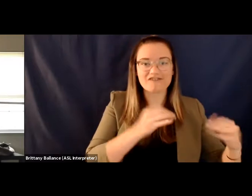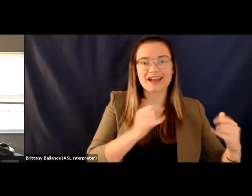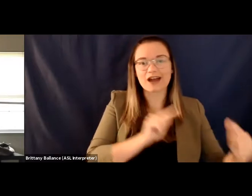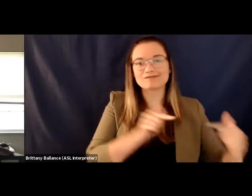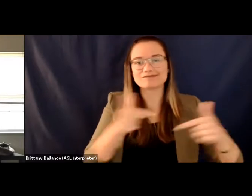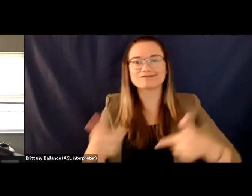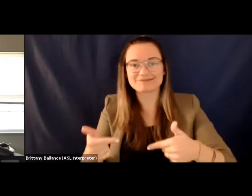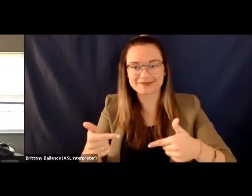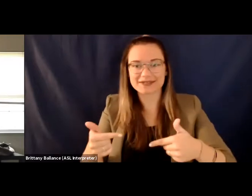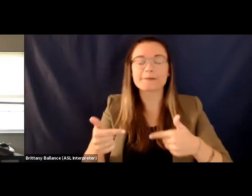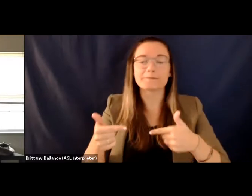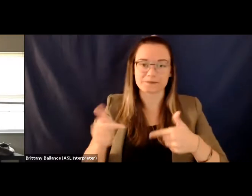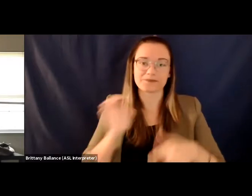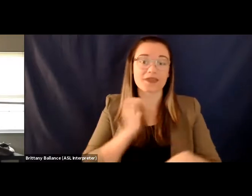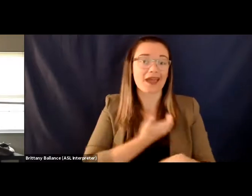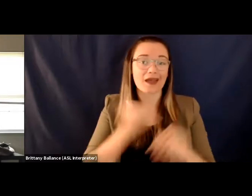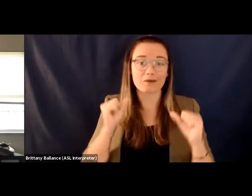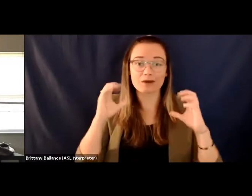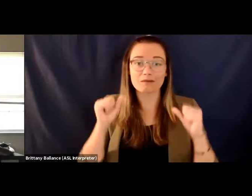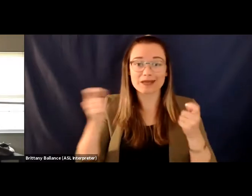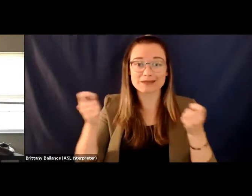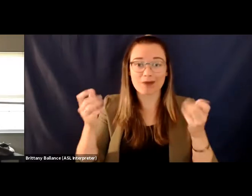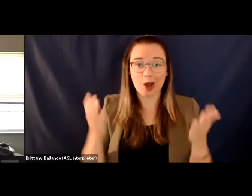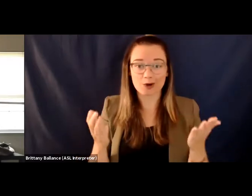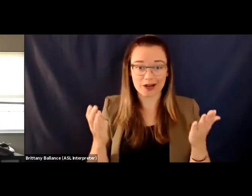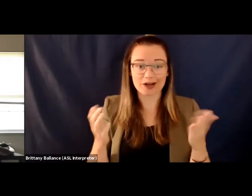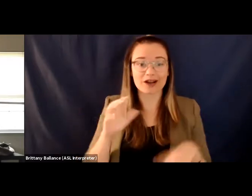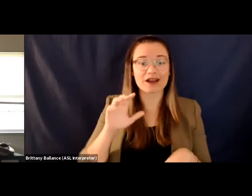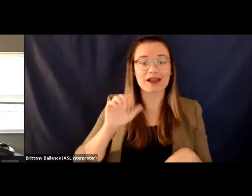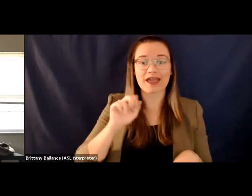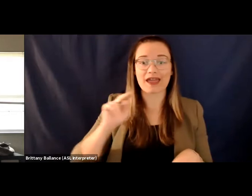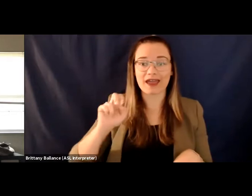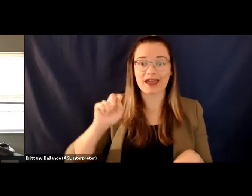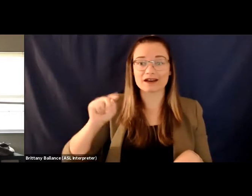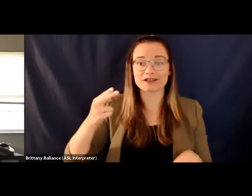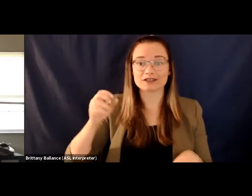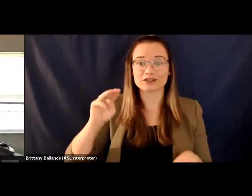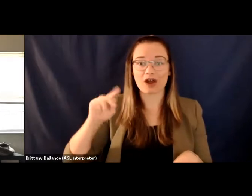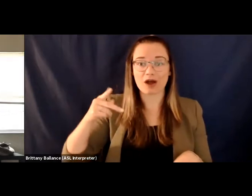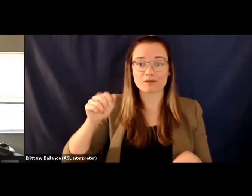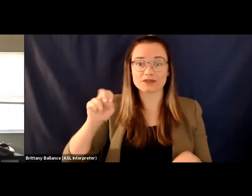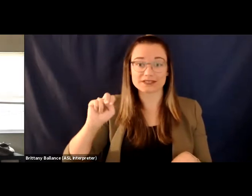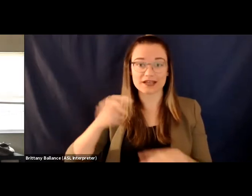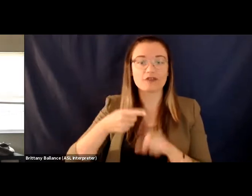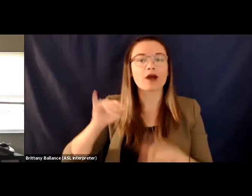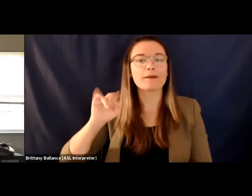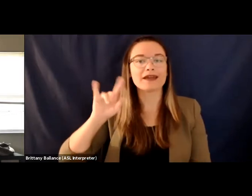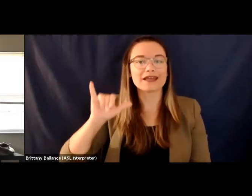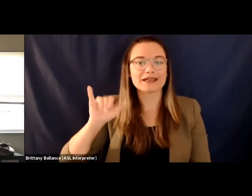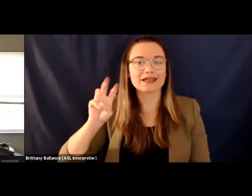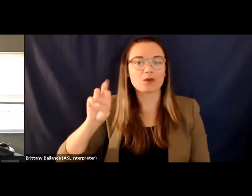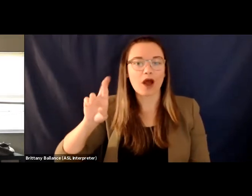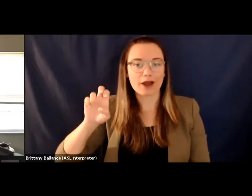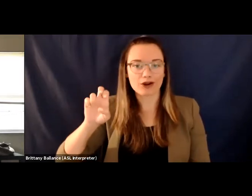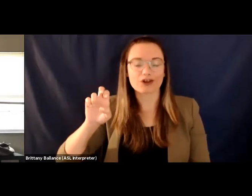to our amazing moderator, Anne Thompson, from IndieWire, who's going to be leading